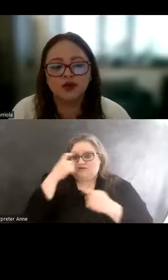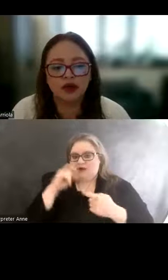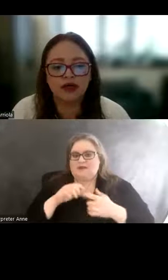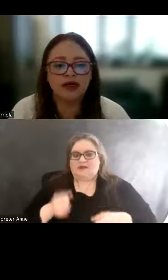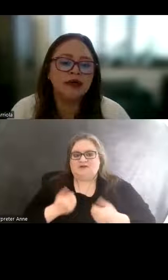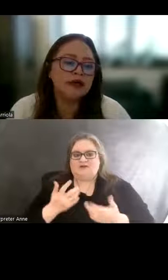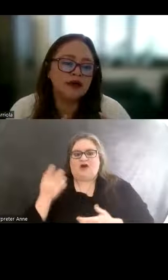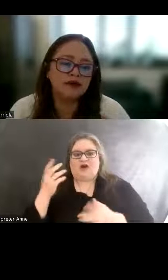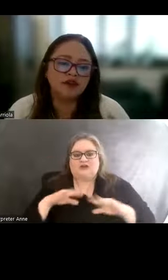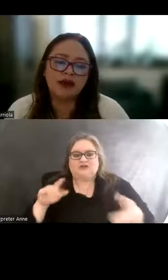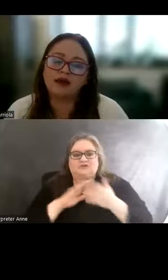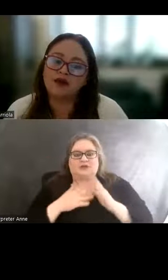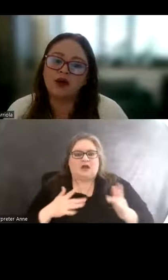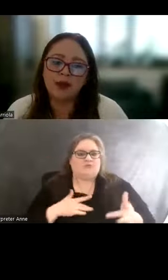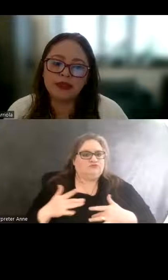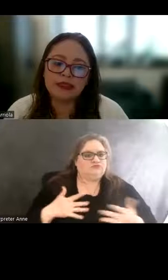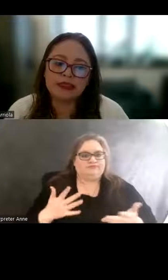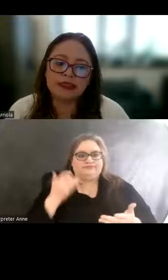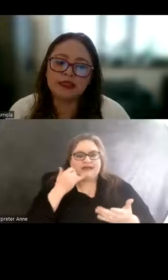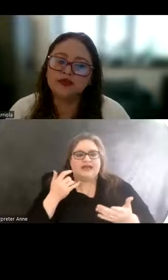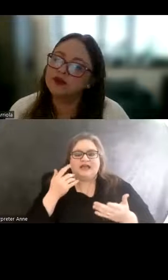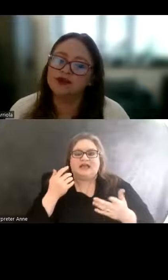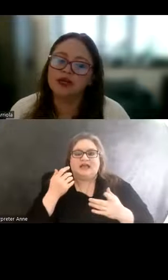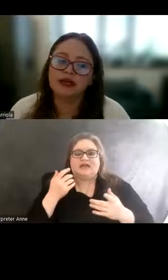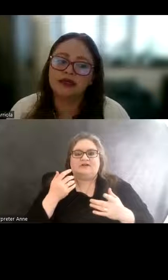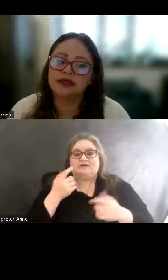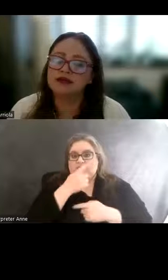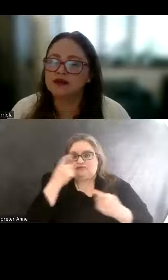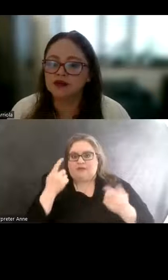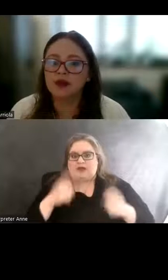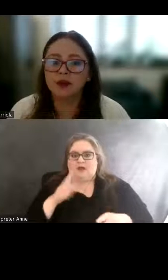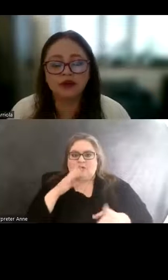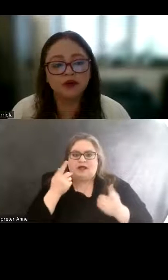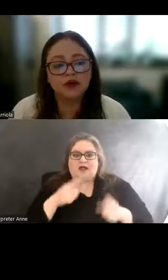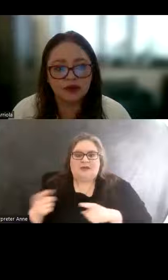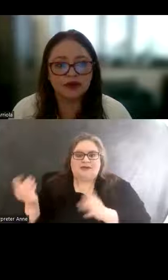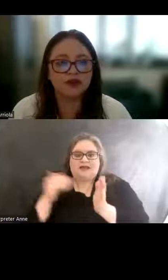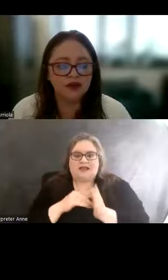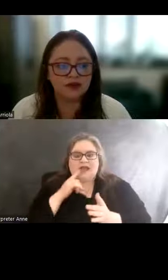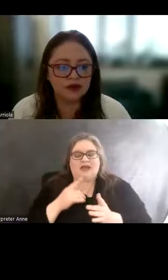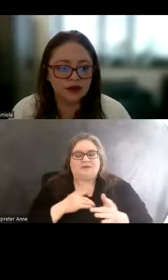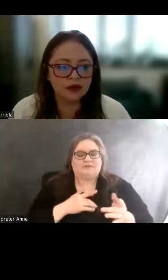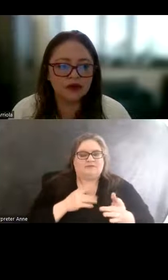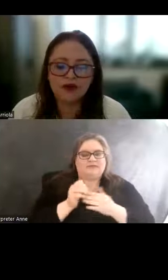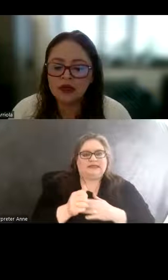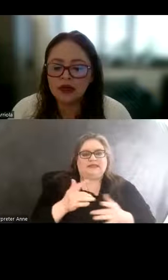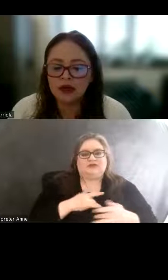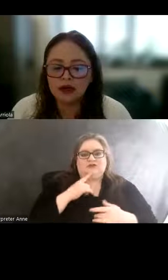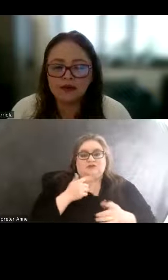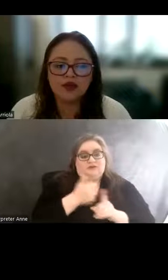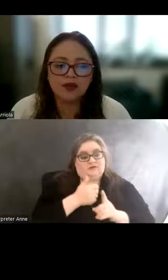to worry if the traumatic event will happen again in the future, and can lead to concerns about personal safety or safety of